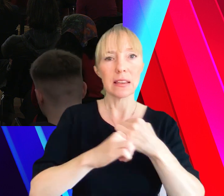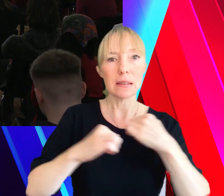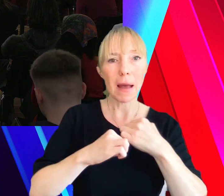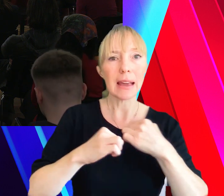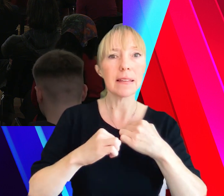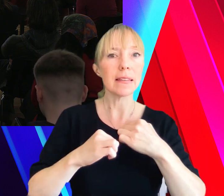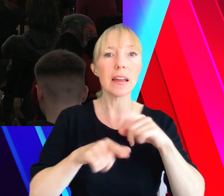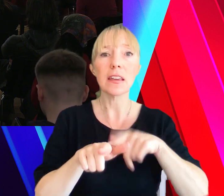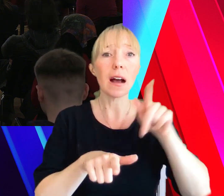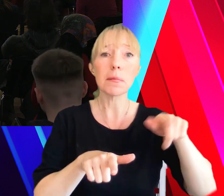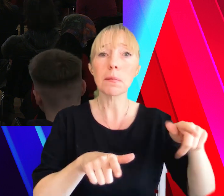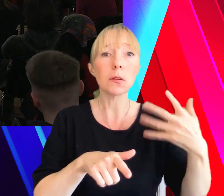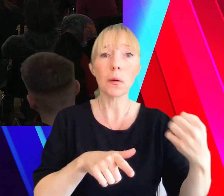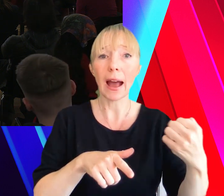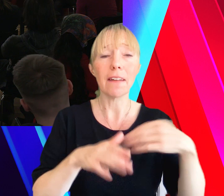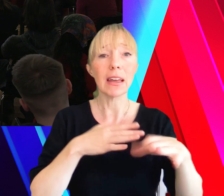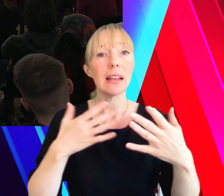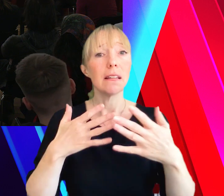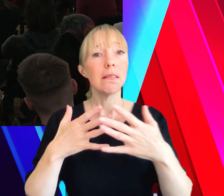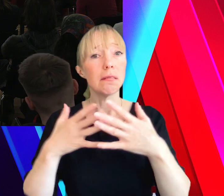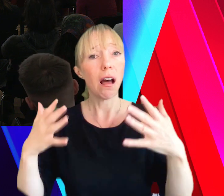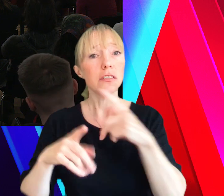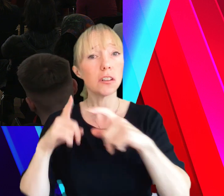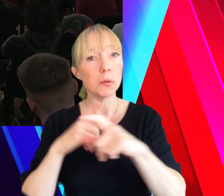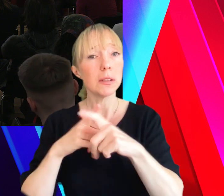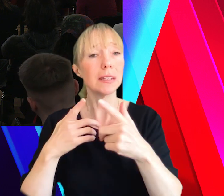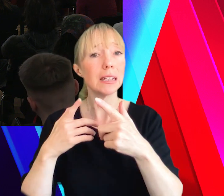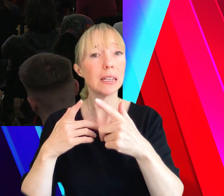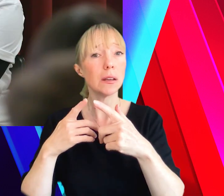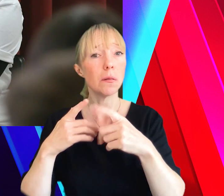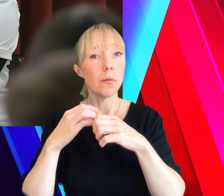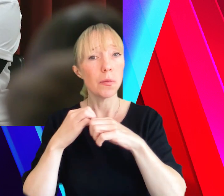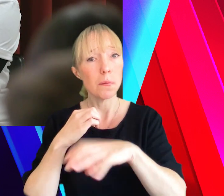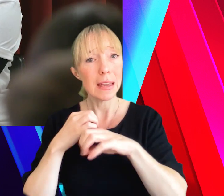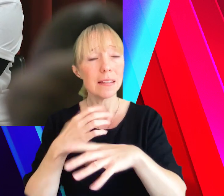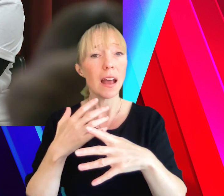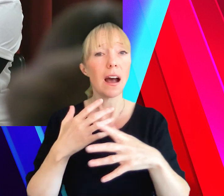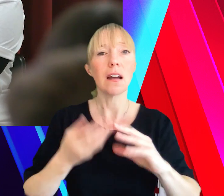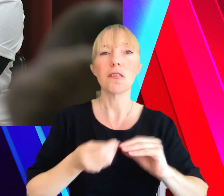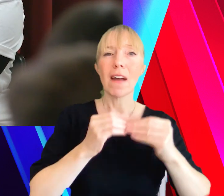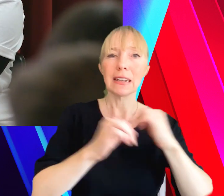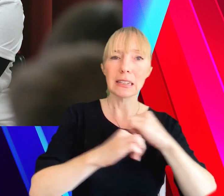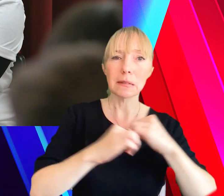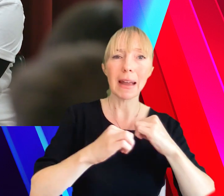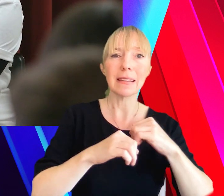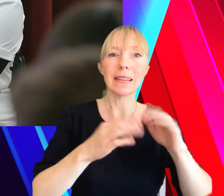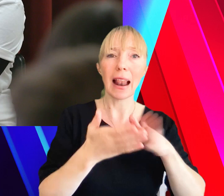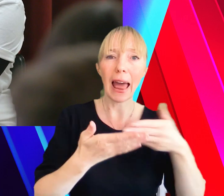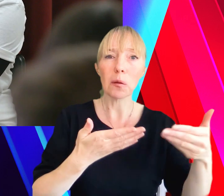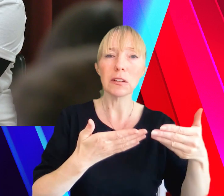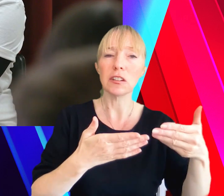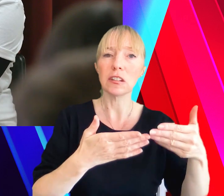haven't had in media or the larger industry to have these conversations, and creating these own spaces in these languages. Young people